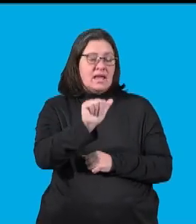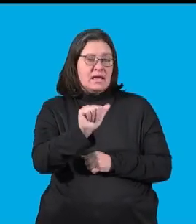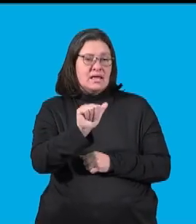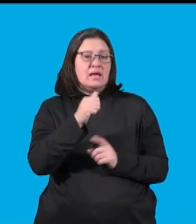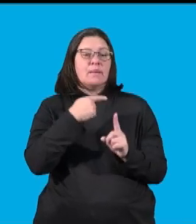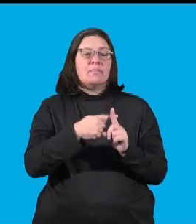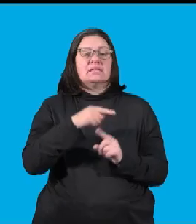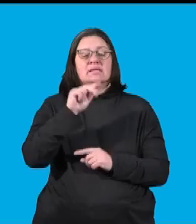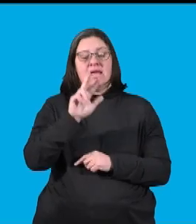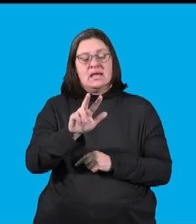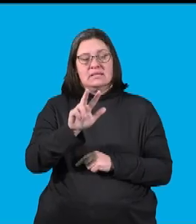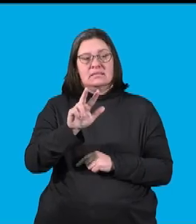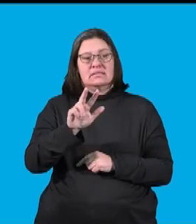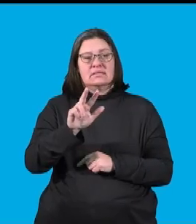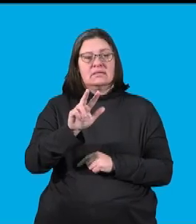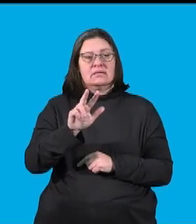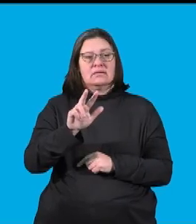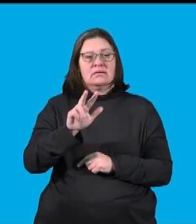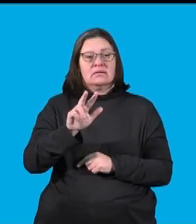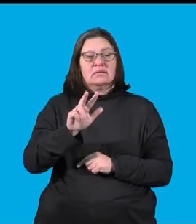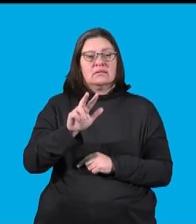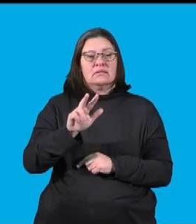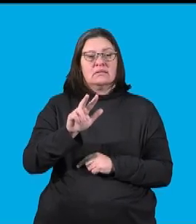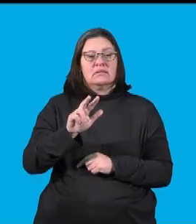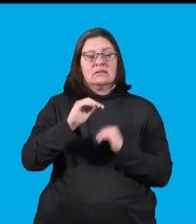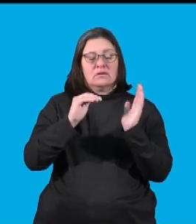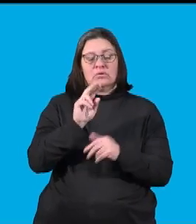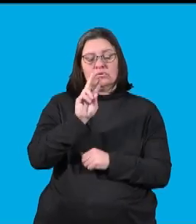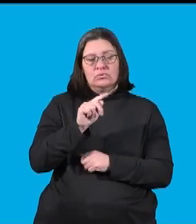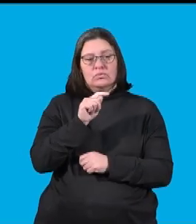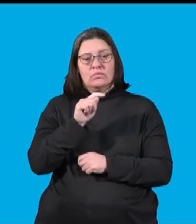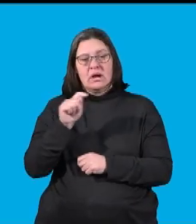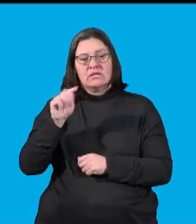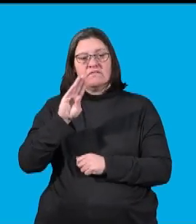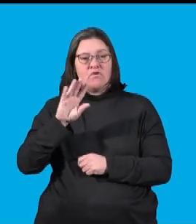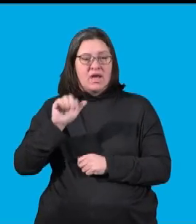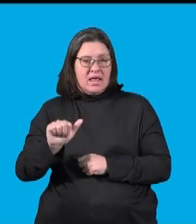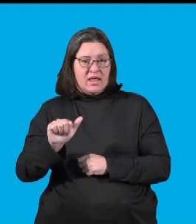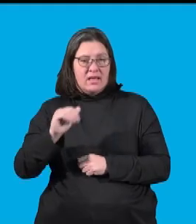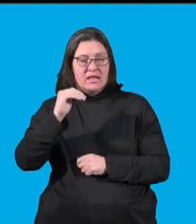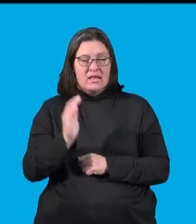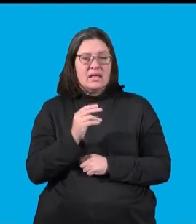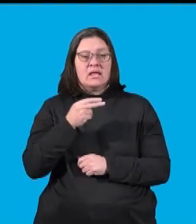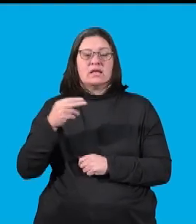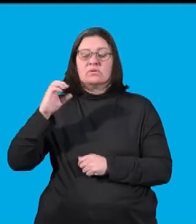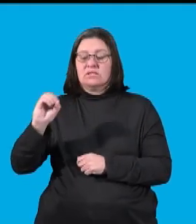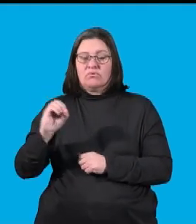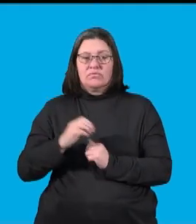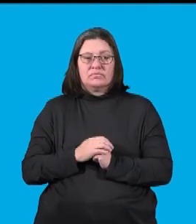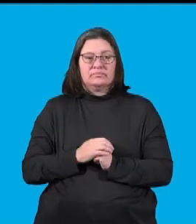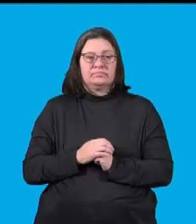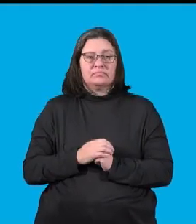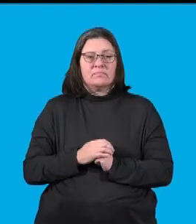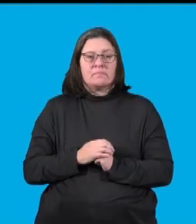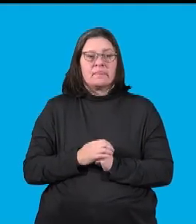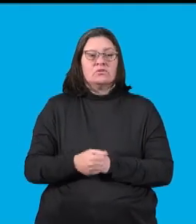48a plus 8 into 2 minus 4a is